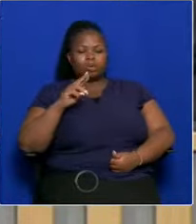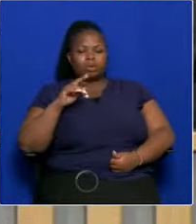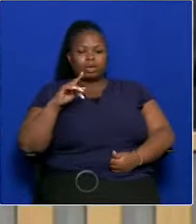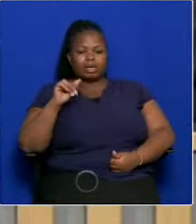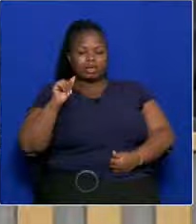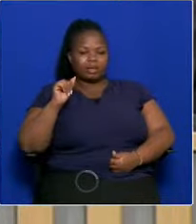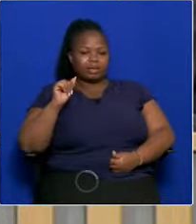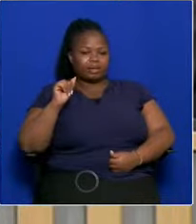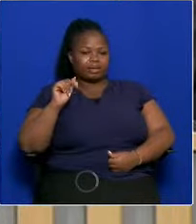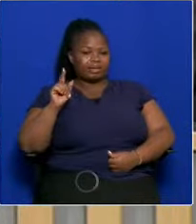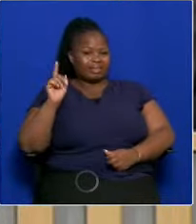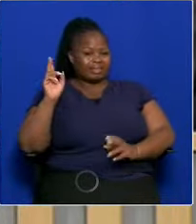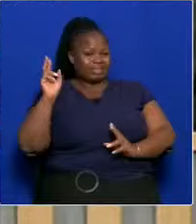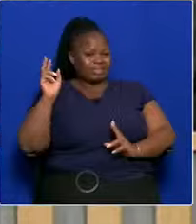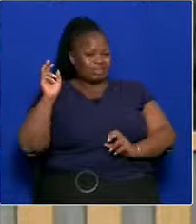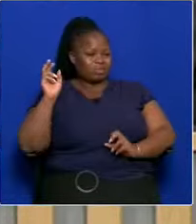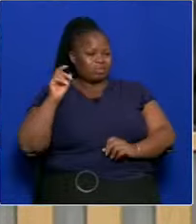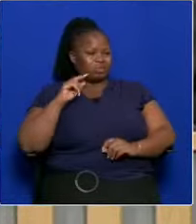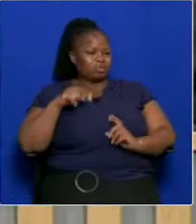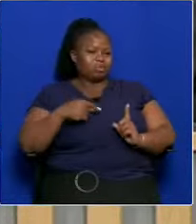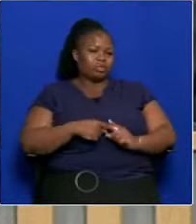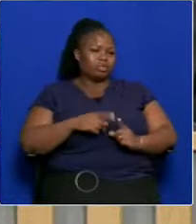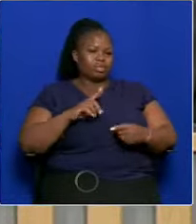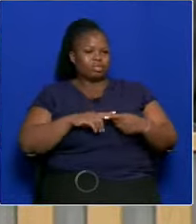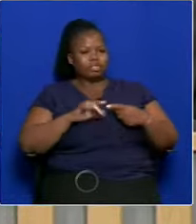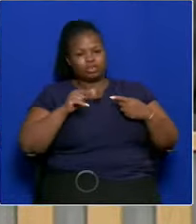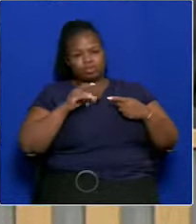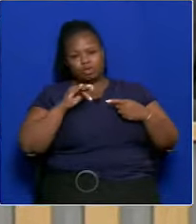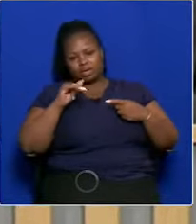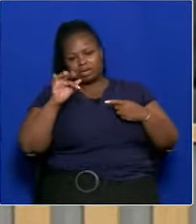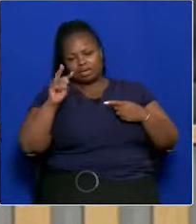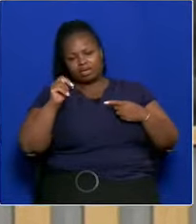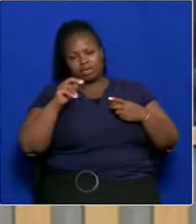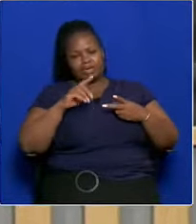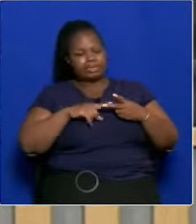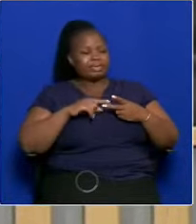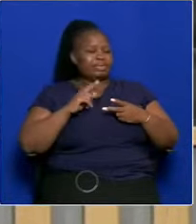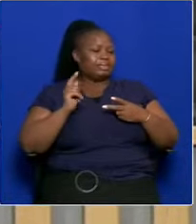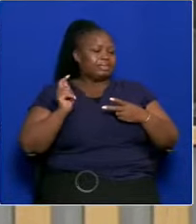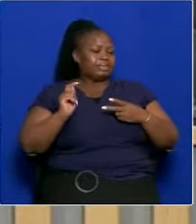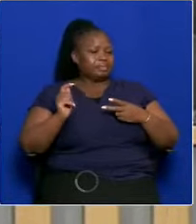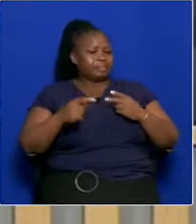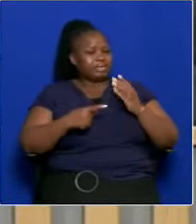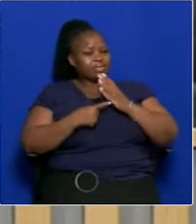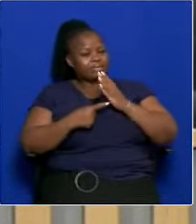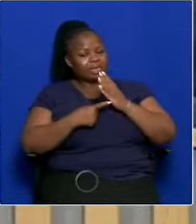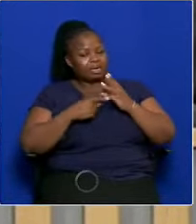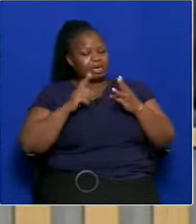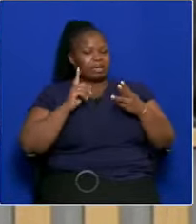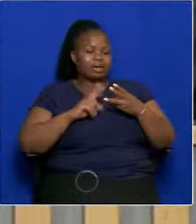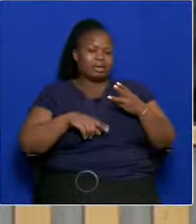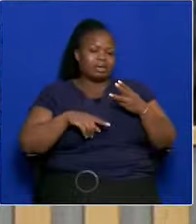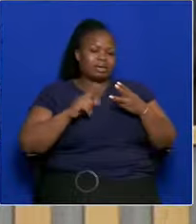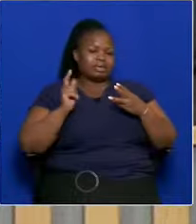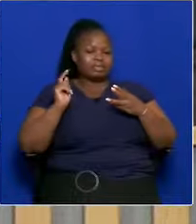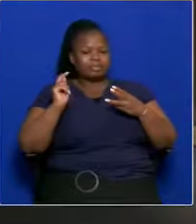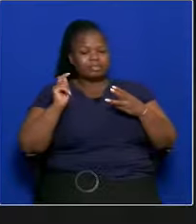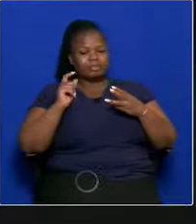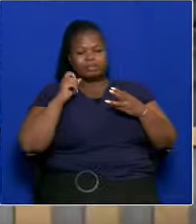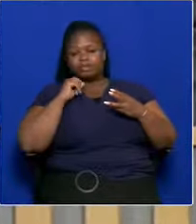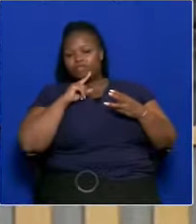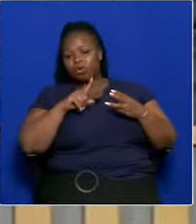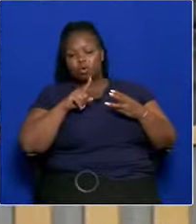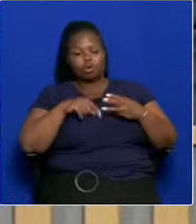about Decoran, talking about Tembisa, and also the Tembisa fraud, which is under